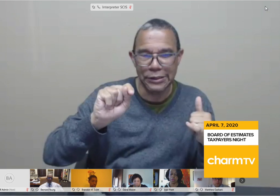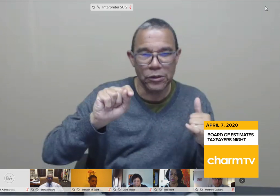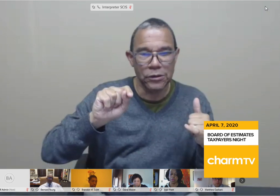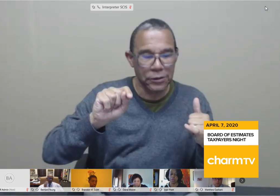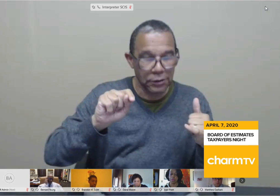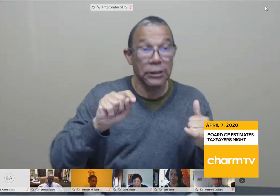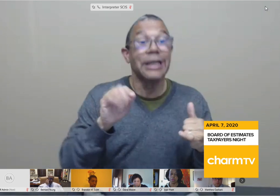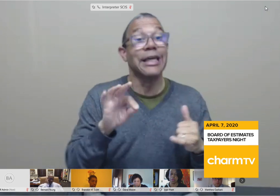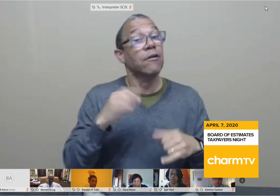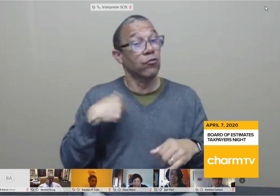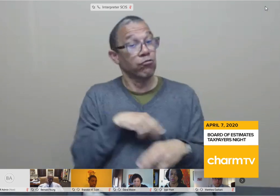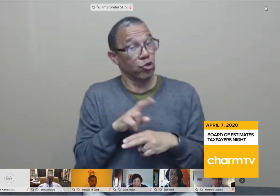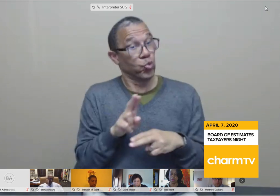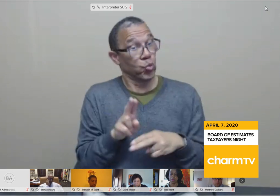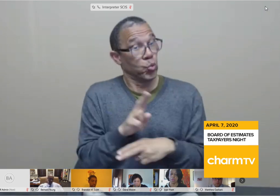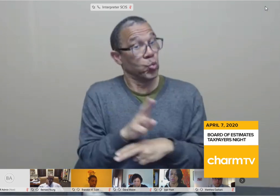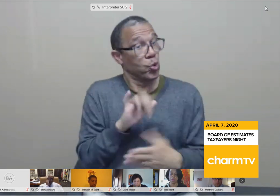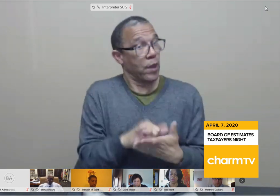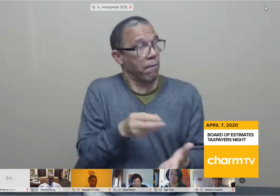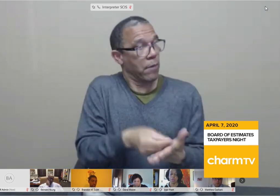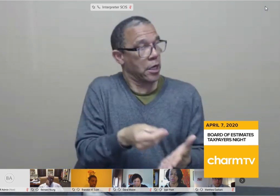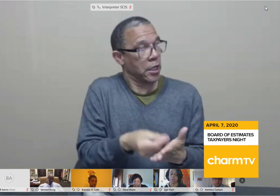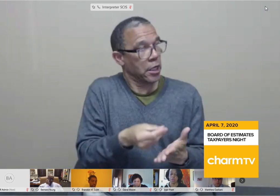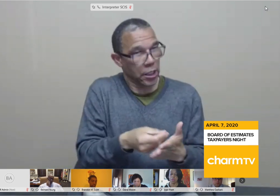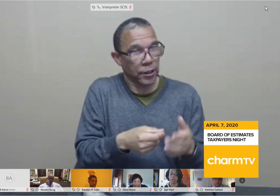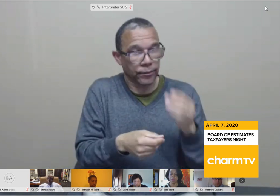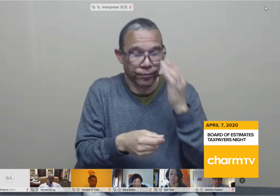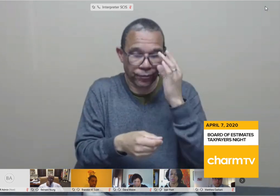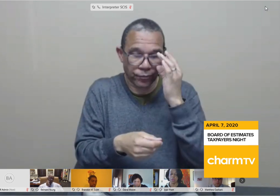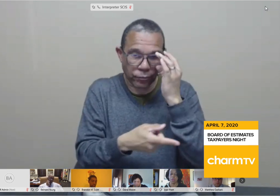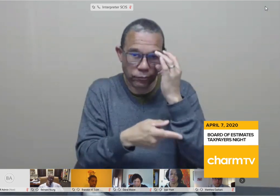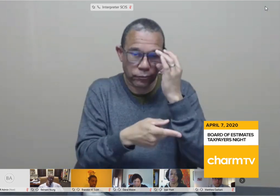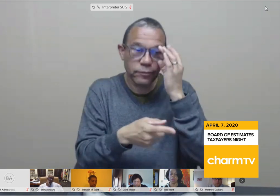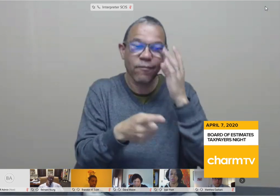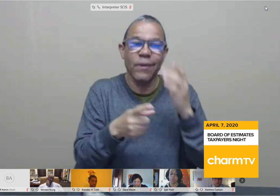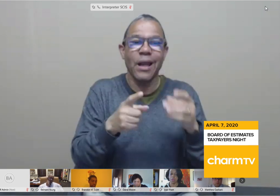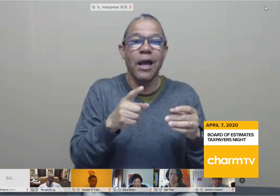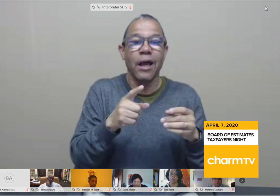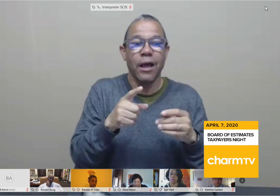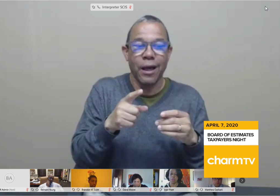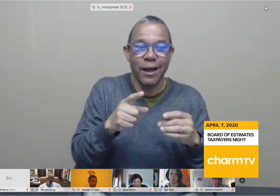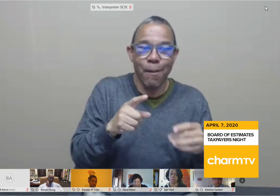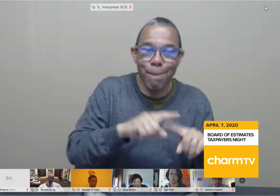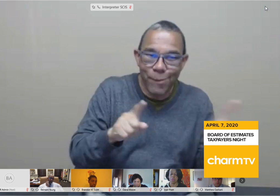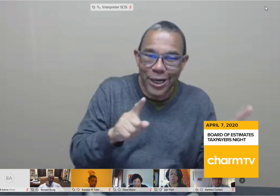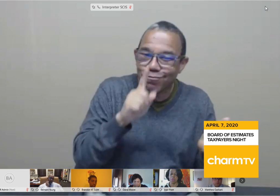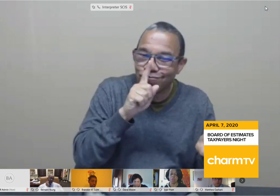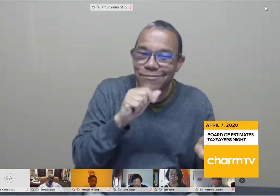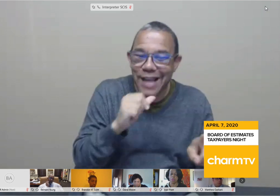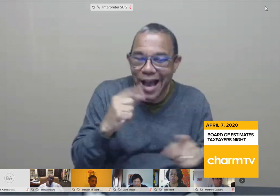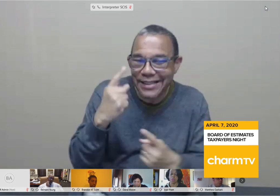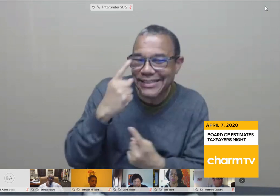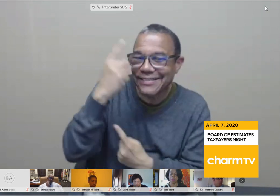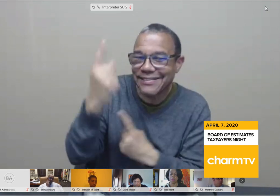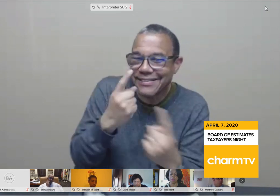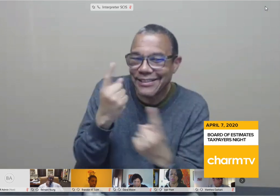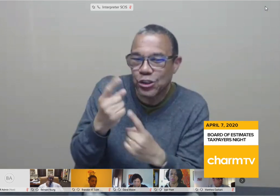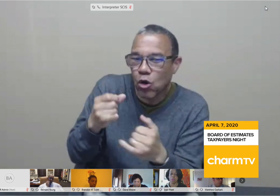it not as a last resort, there is the risk that the rating agency might look negatively upon